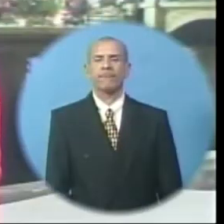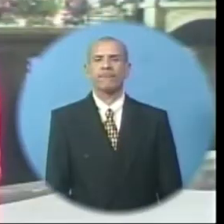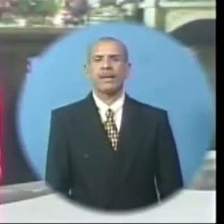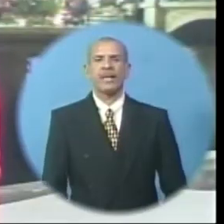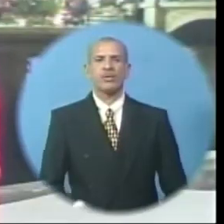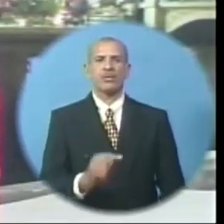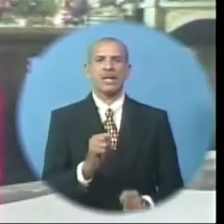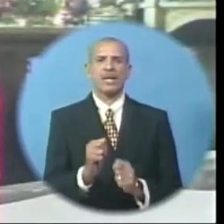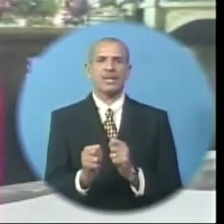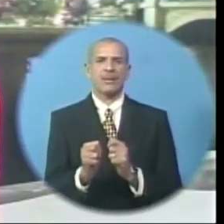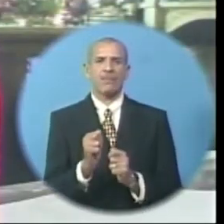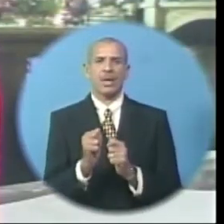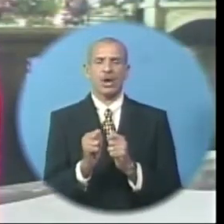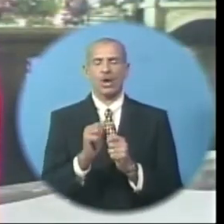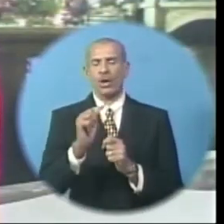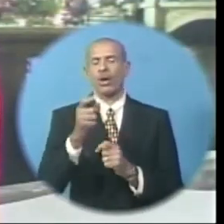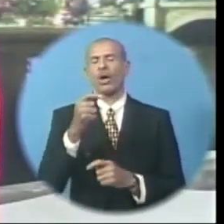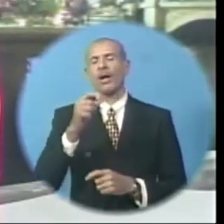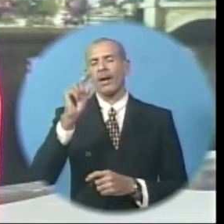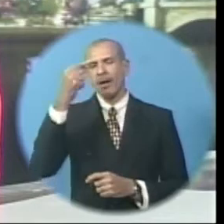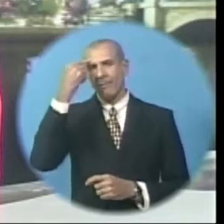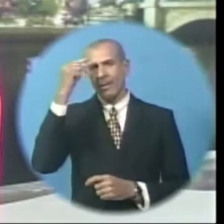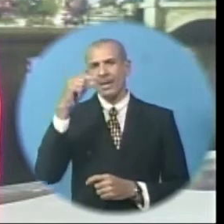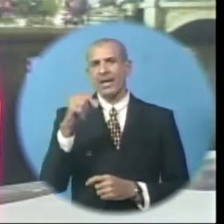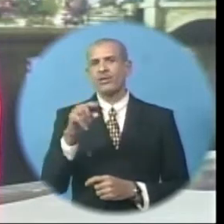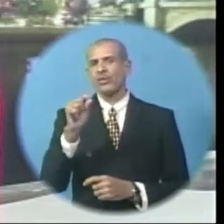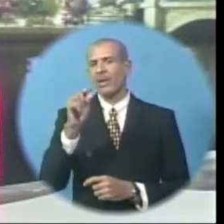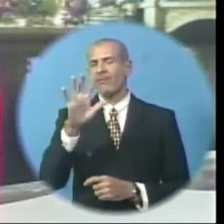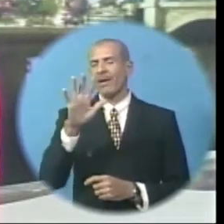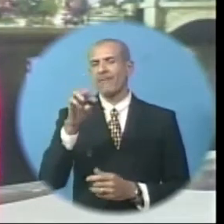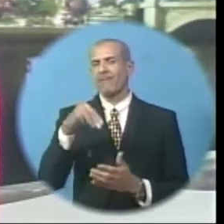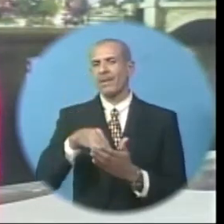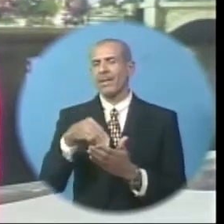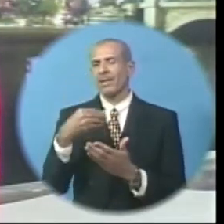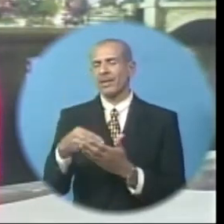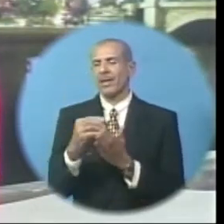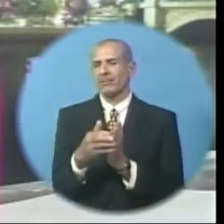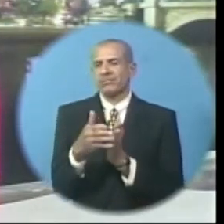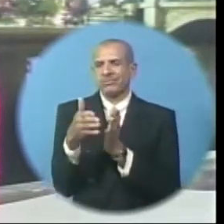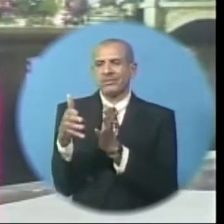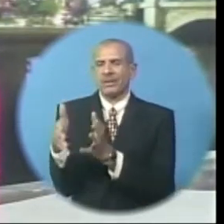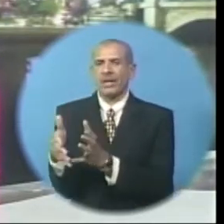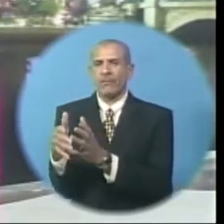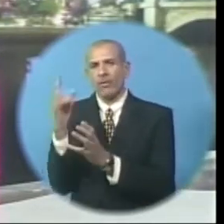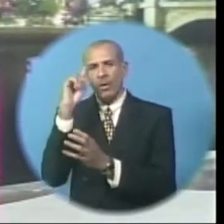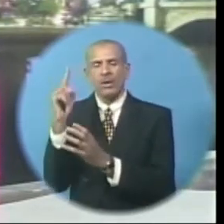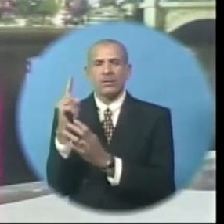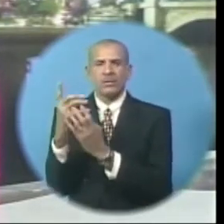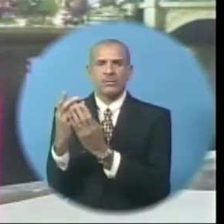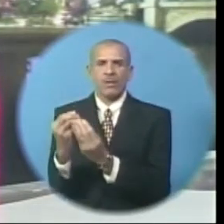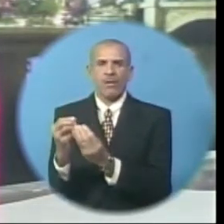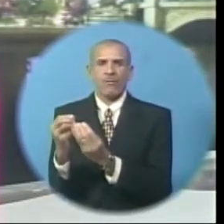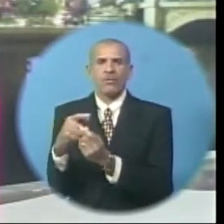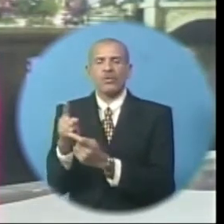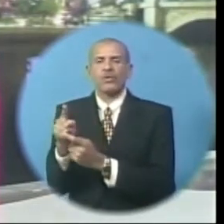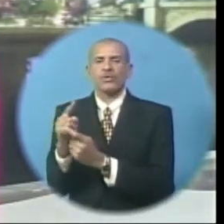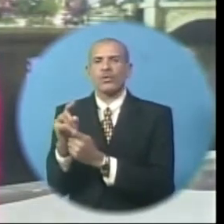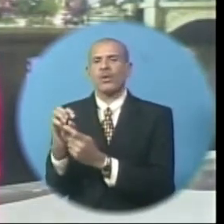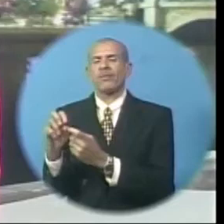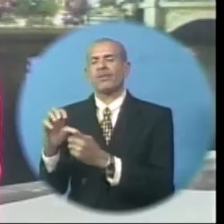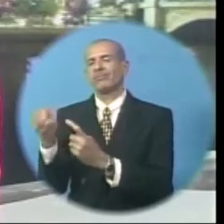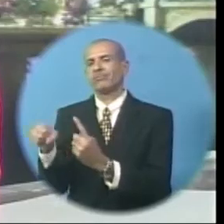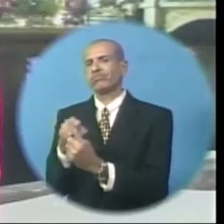The Trinidad and Tobago government has set aside $25 million to bring immediate relief to those affected by Tropical Storm